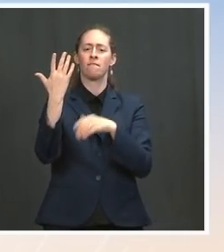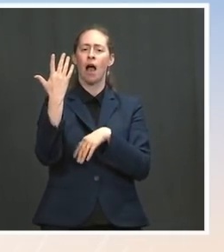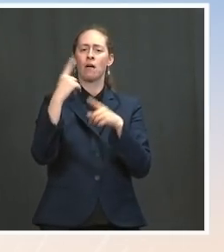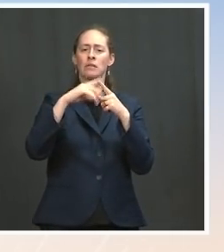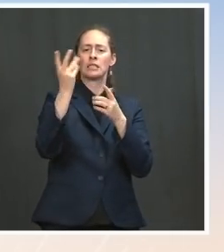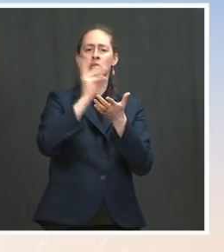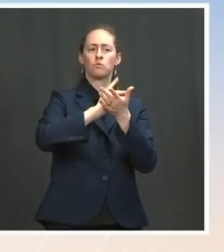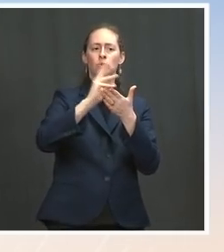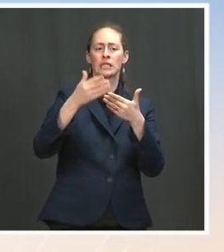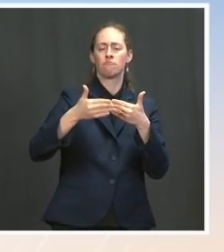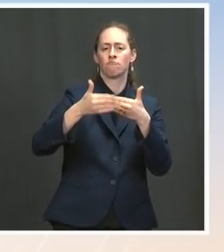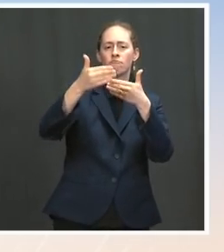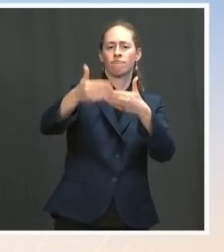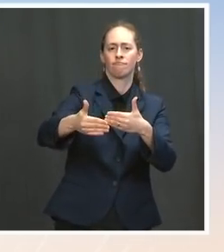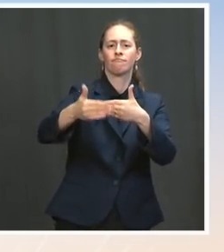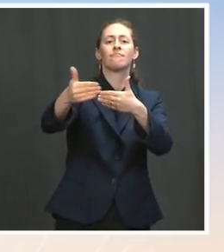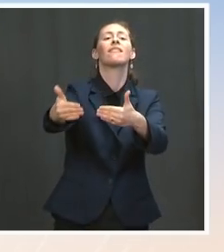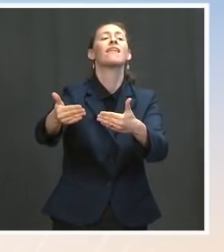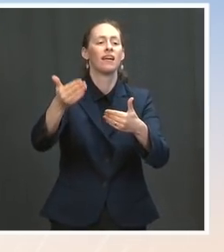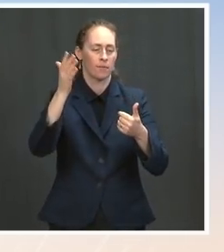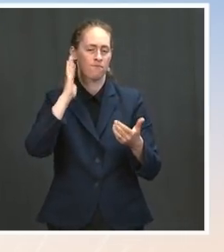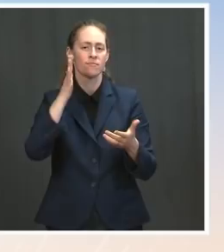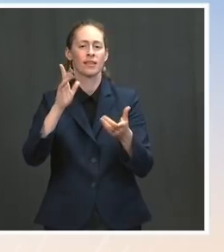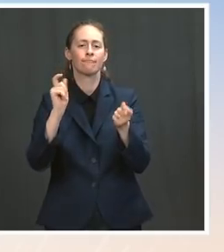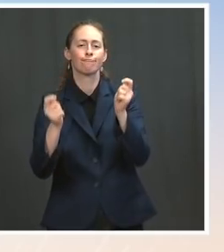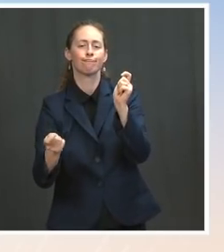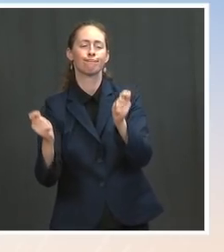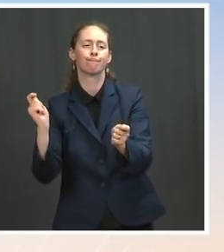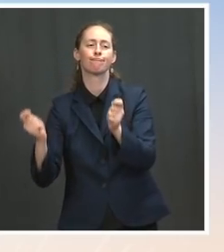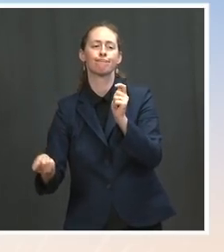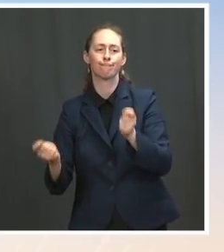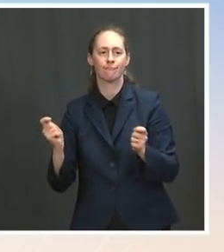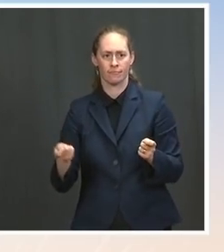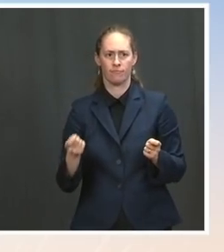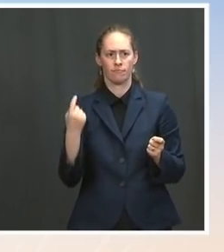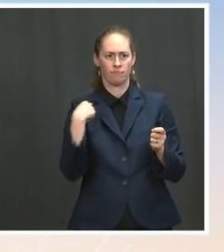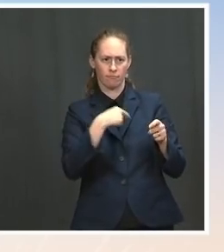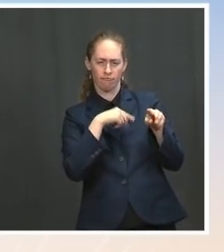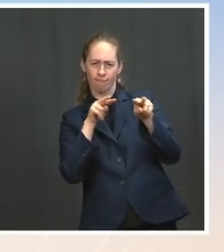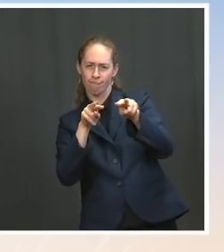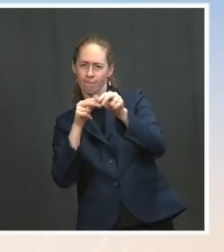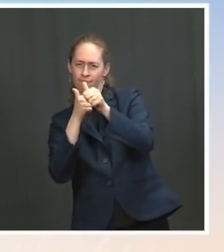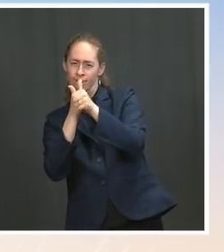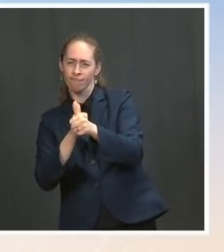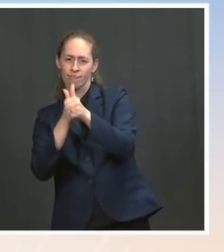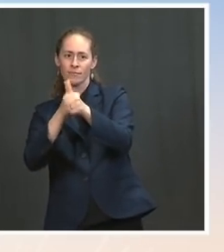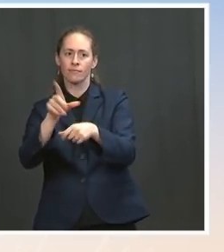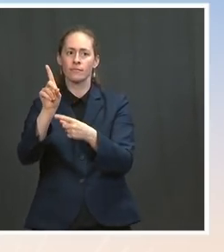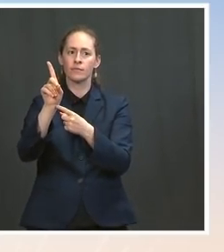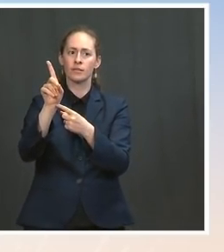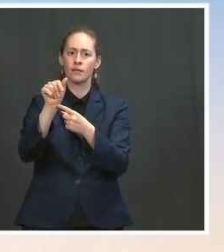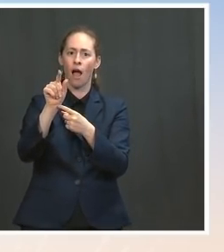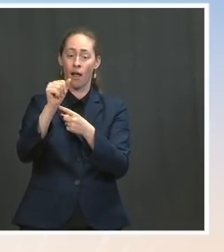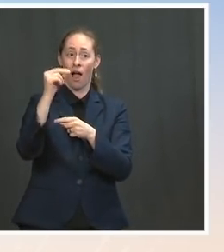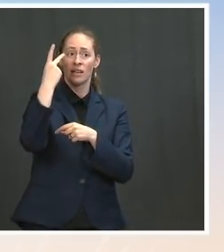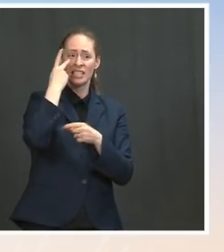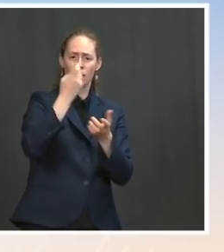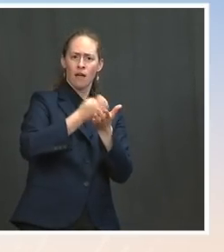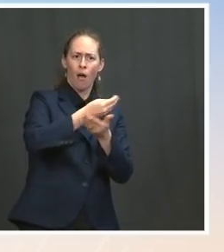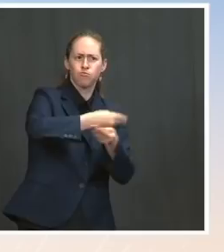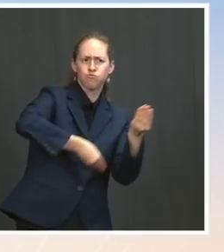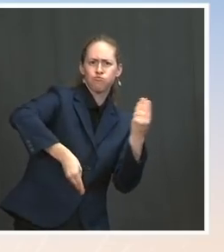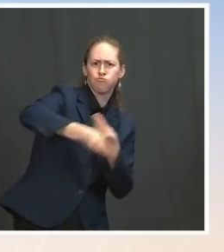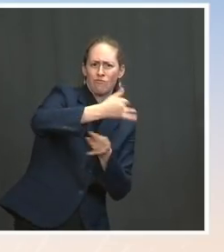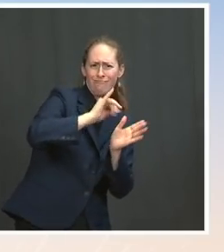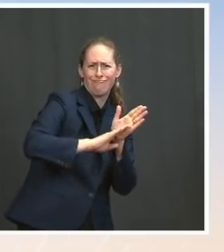the same time, as we look at all of the data, we know that our economy is growing faster than any time in